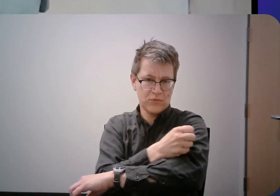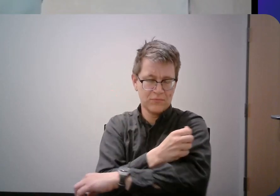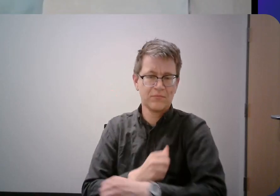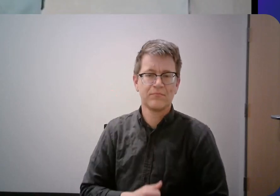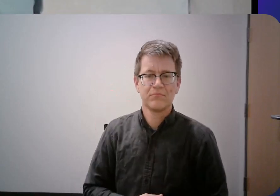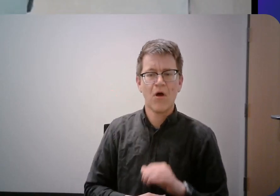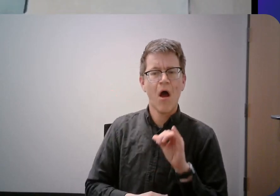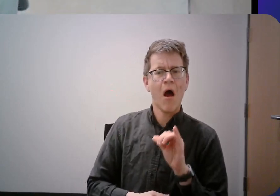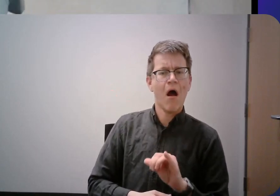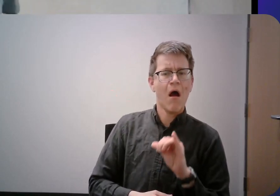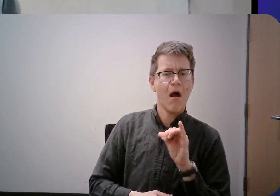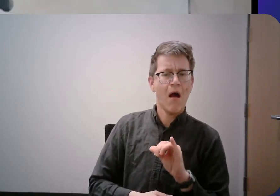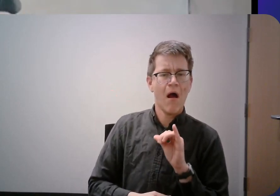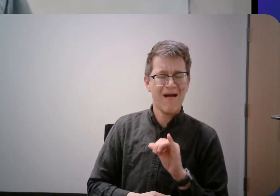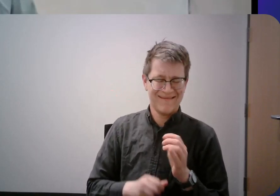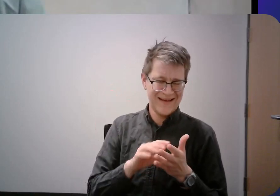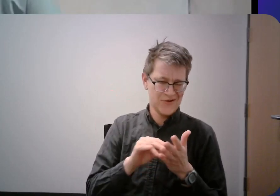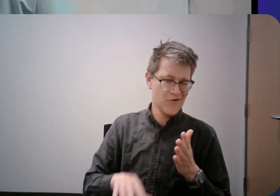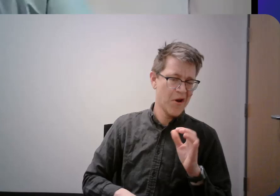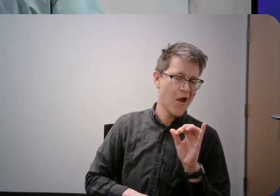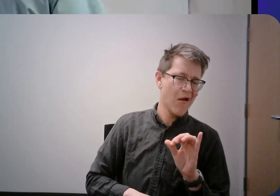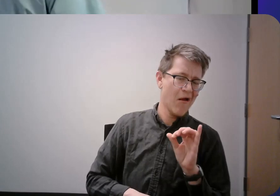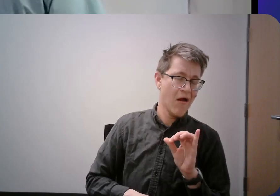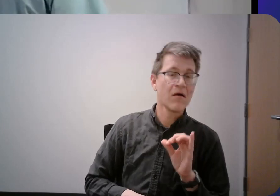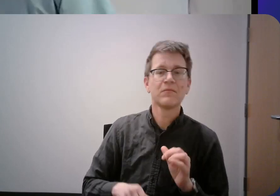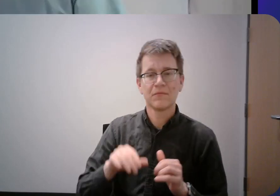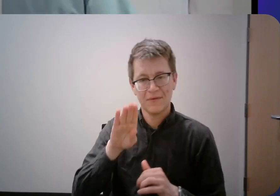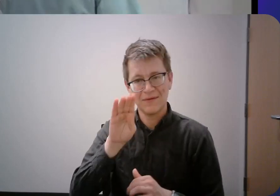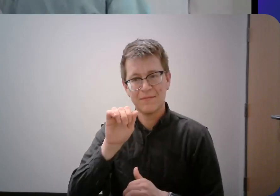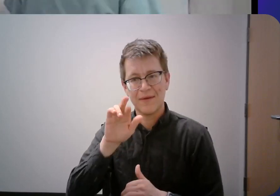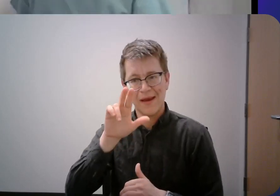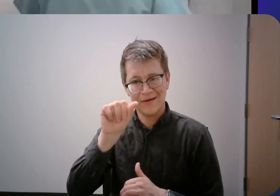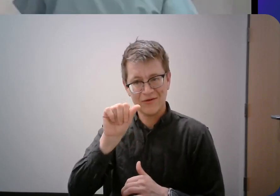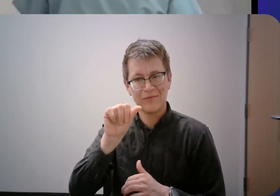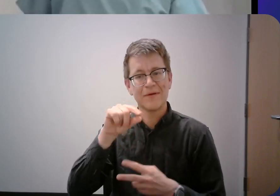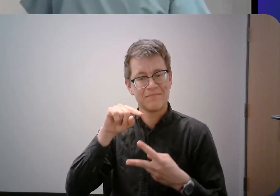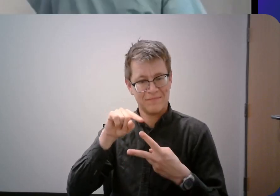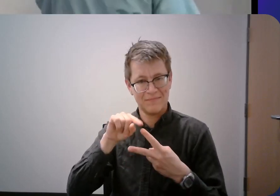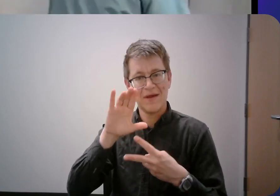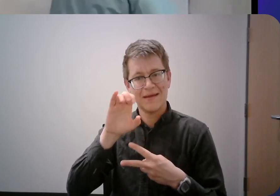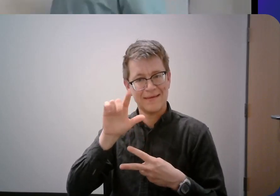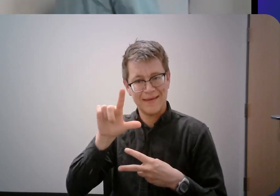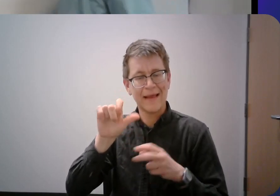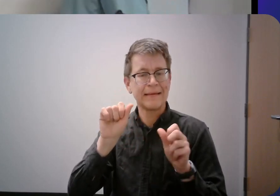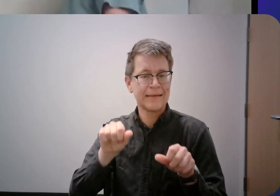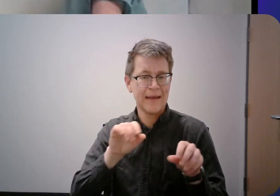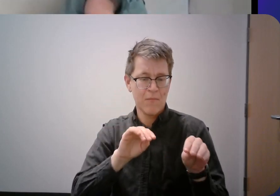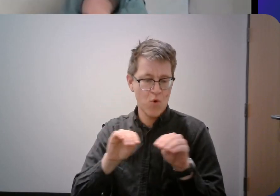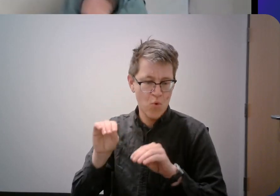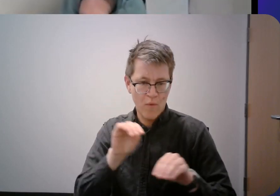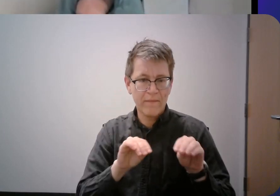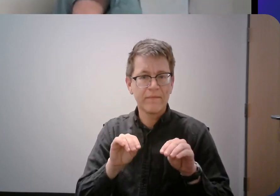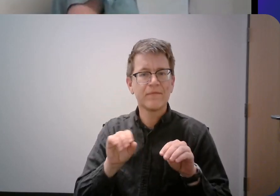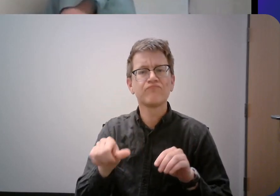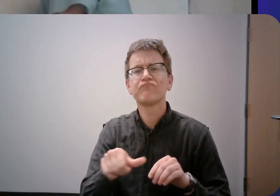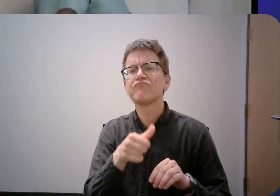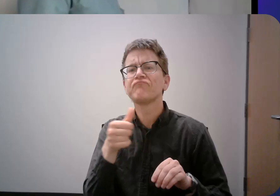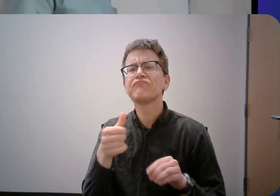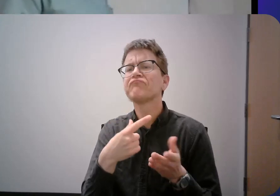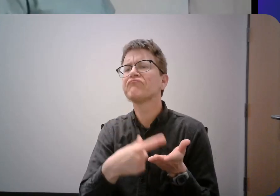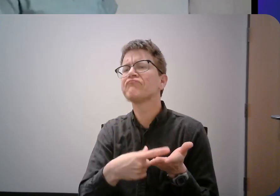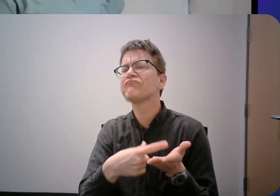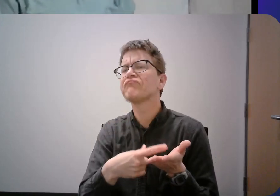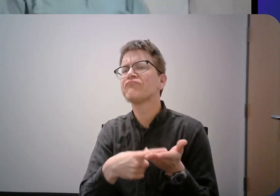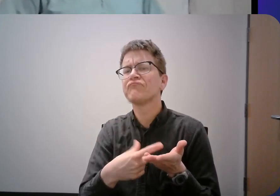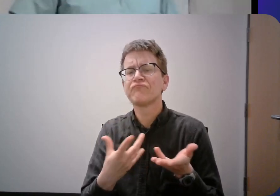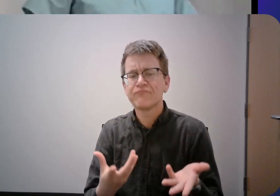talk about these cells, we have to discuss how is it that we classify and